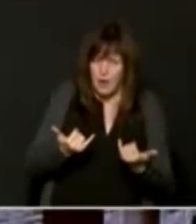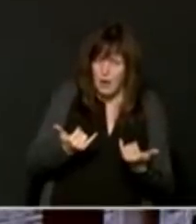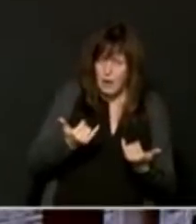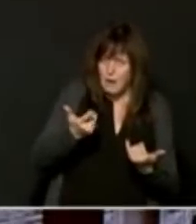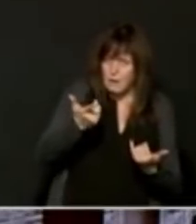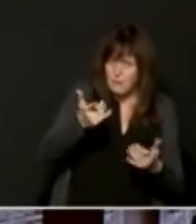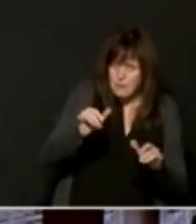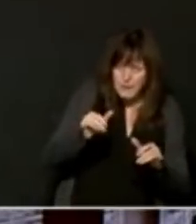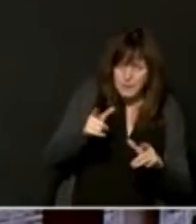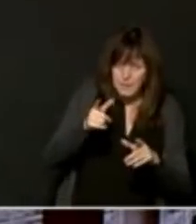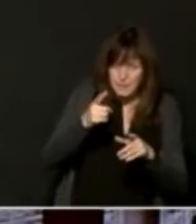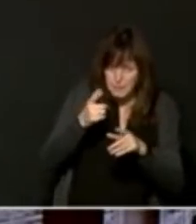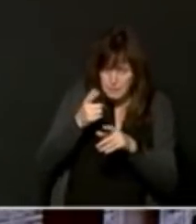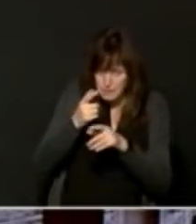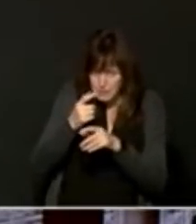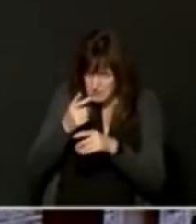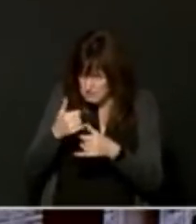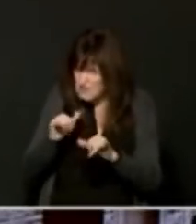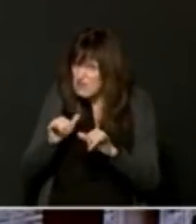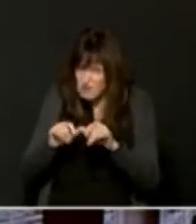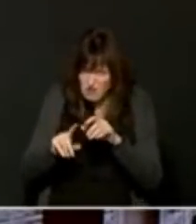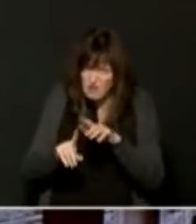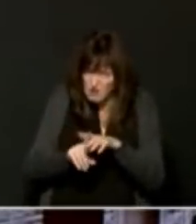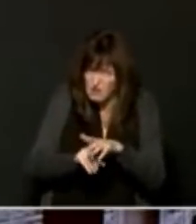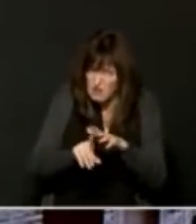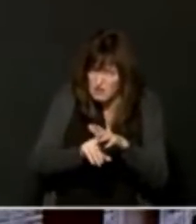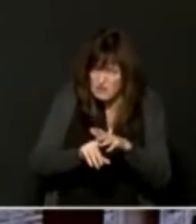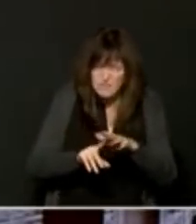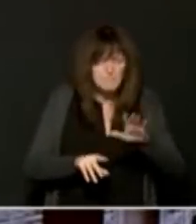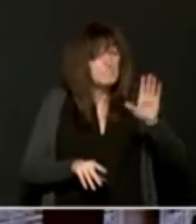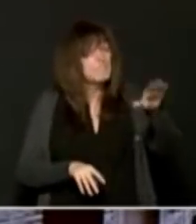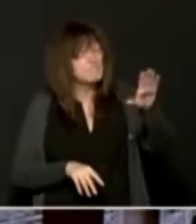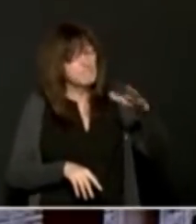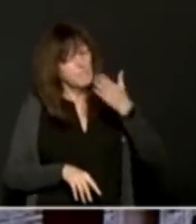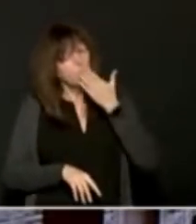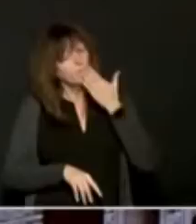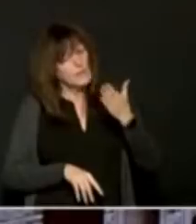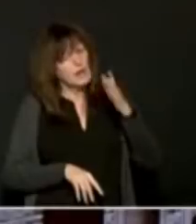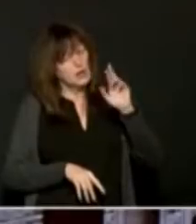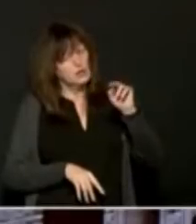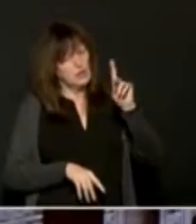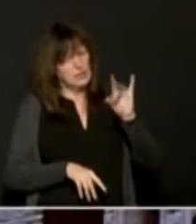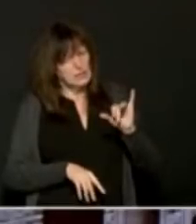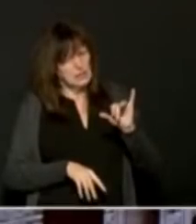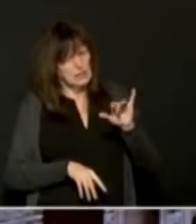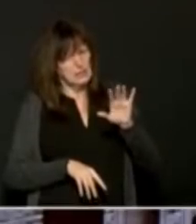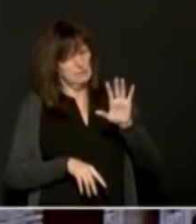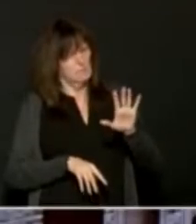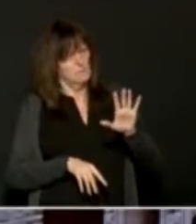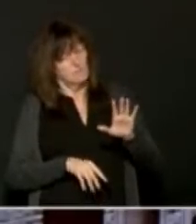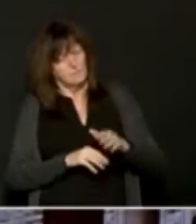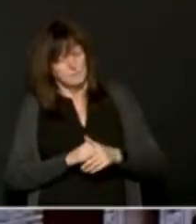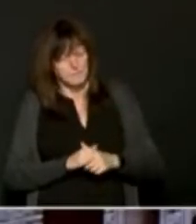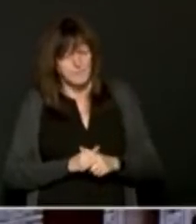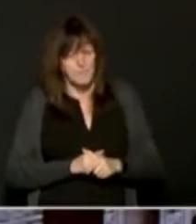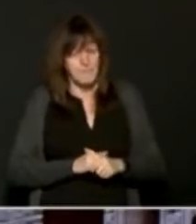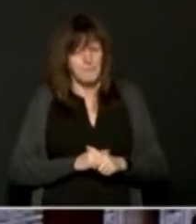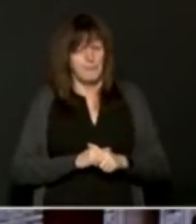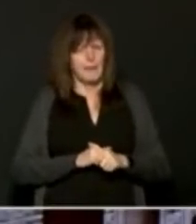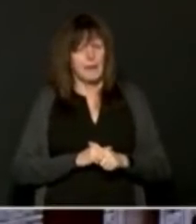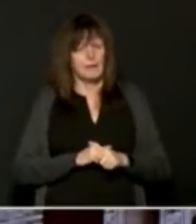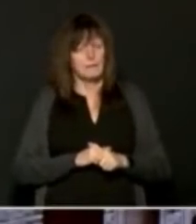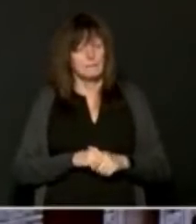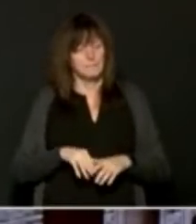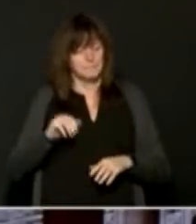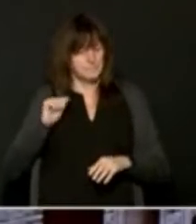Yeah, thanks, Randy. I hope you're doing well. So what we saw during the month of April were 29